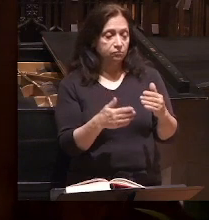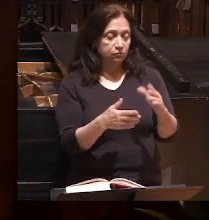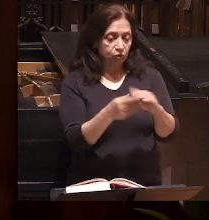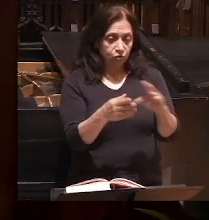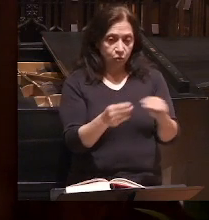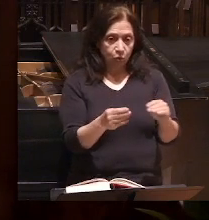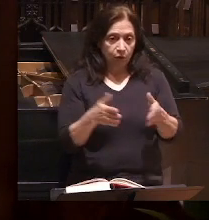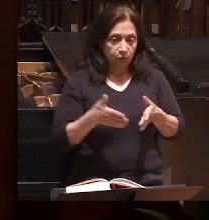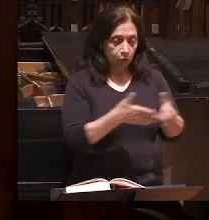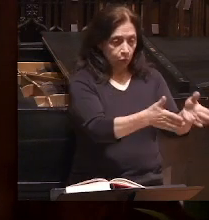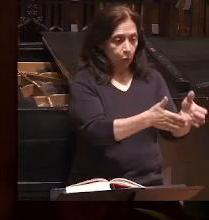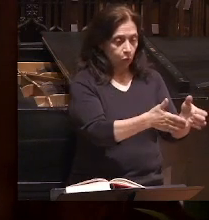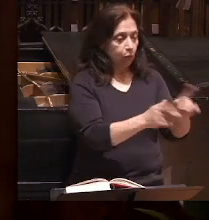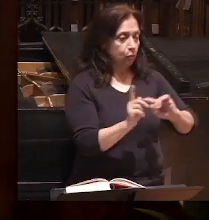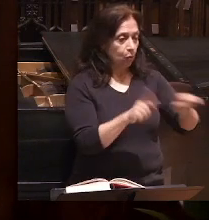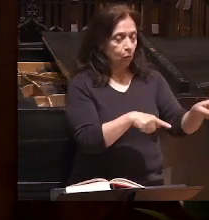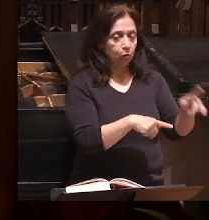the road to Emmaus.